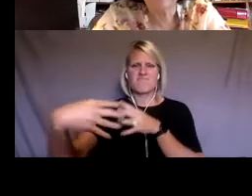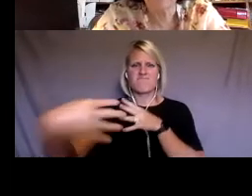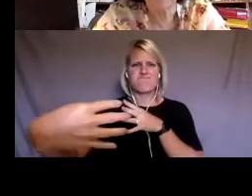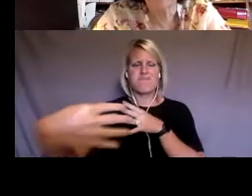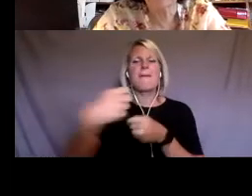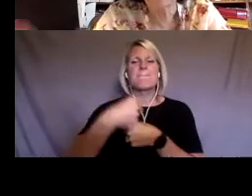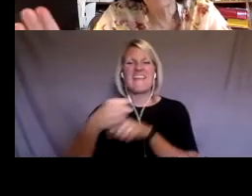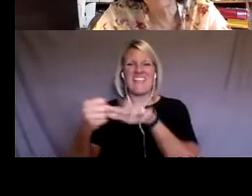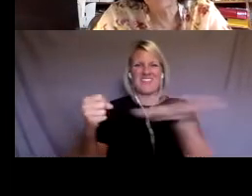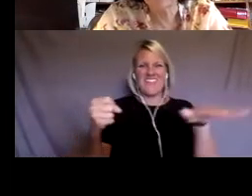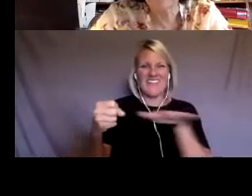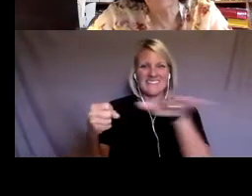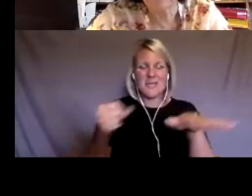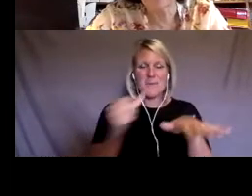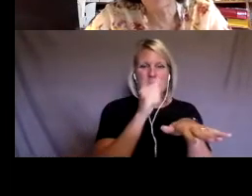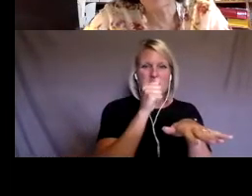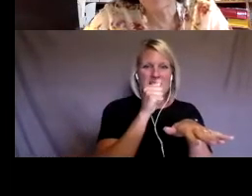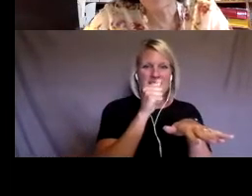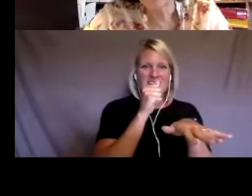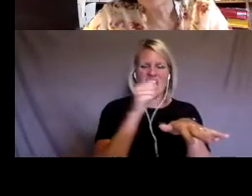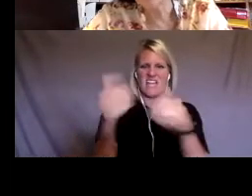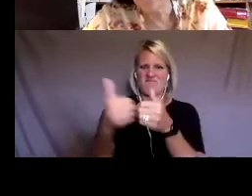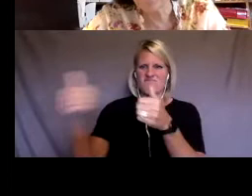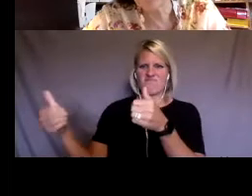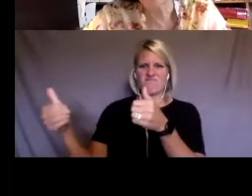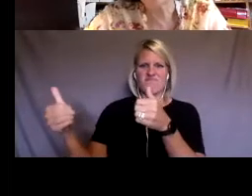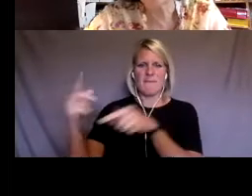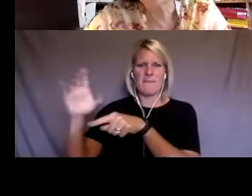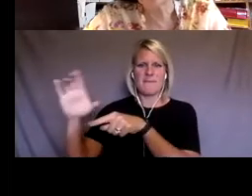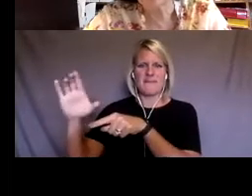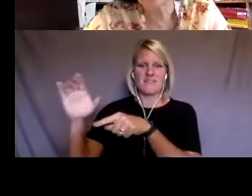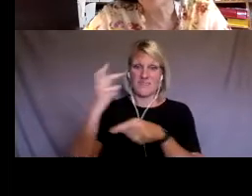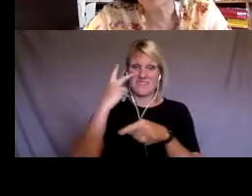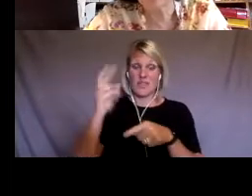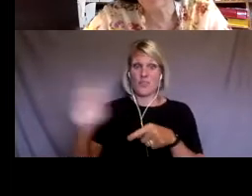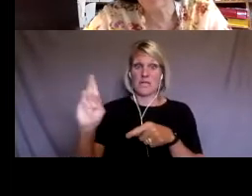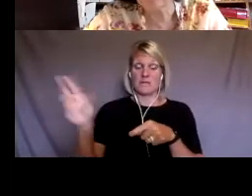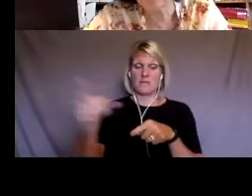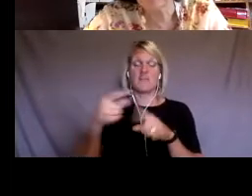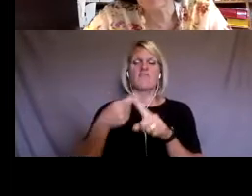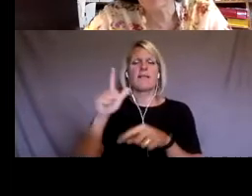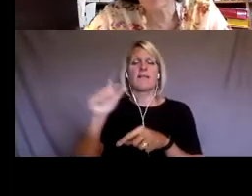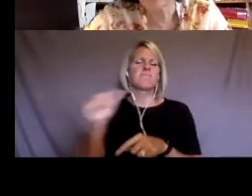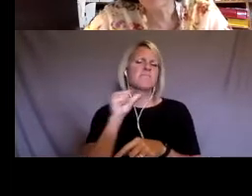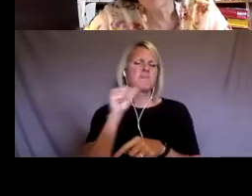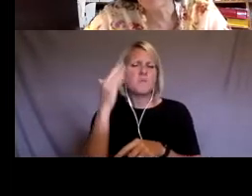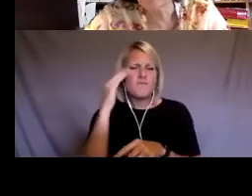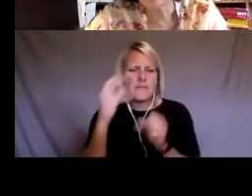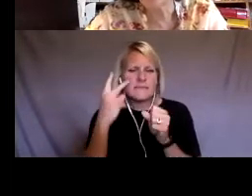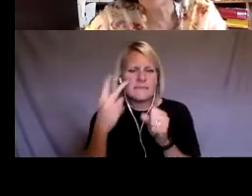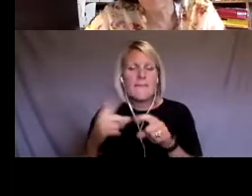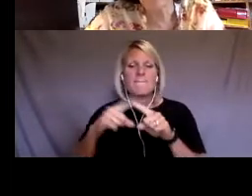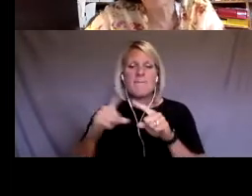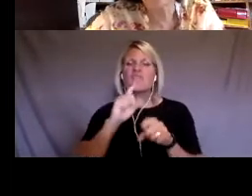and separate it very drastically. So you see the right-hand side is from Los Angeles, and I don't know if you can see it, but there is